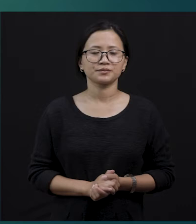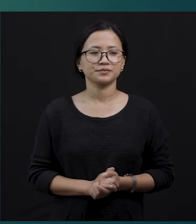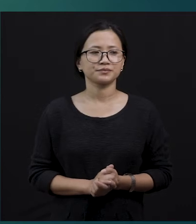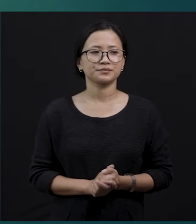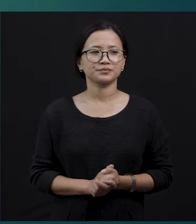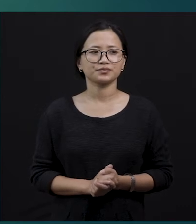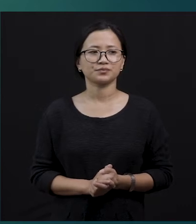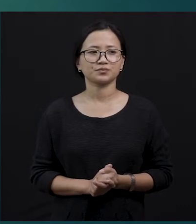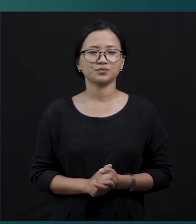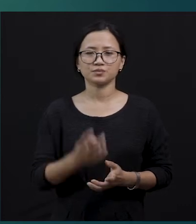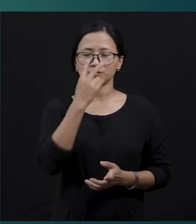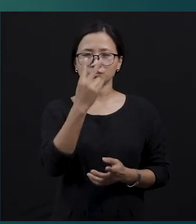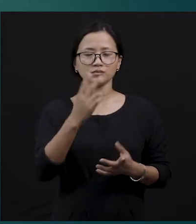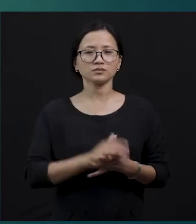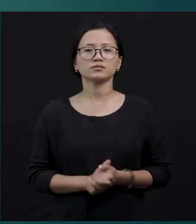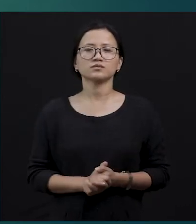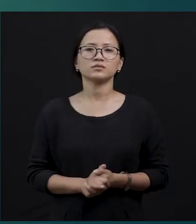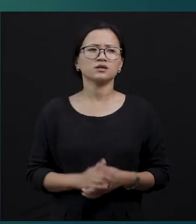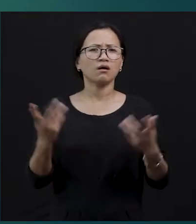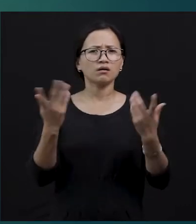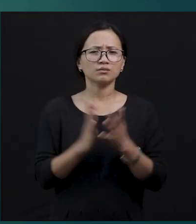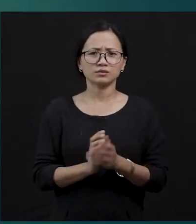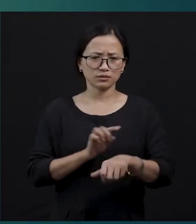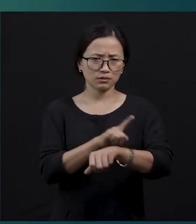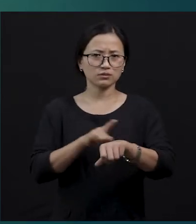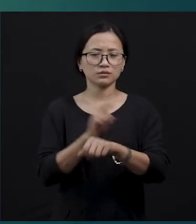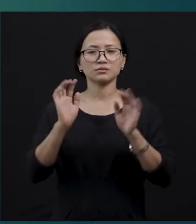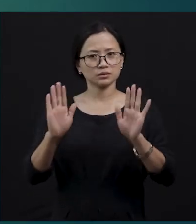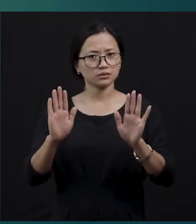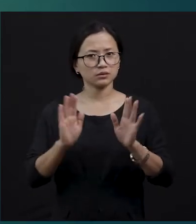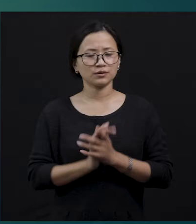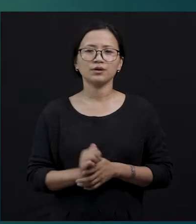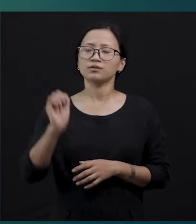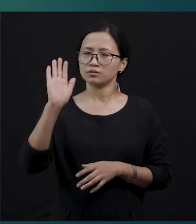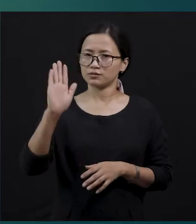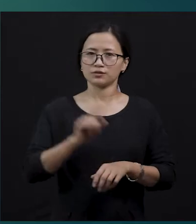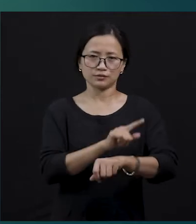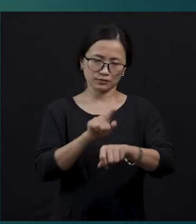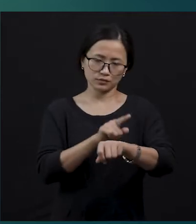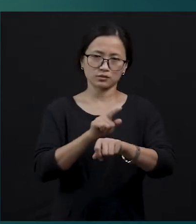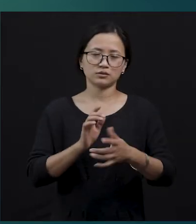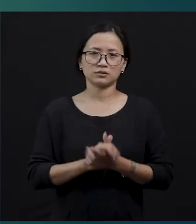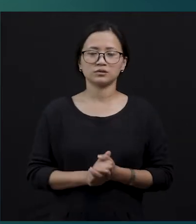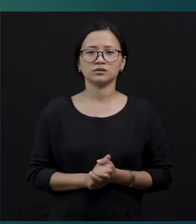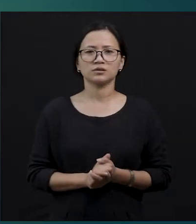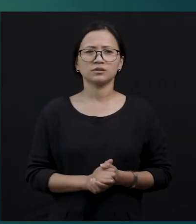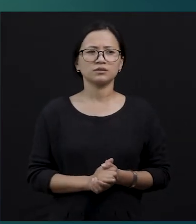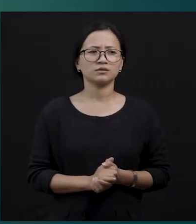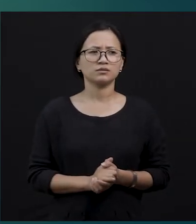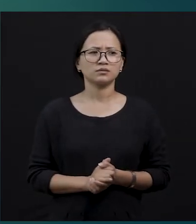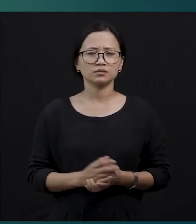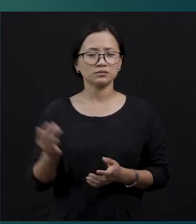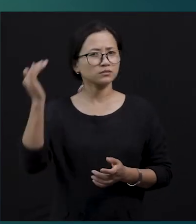Okay. Let's see. How many hours we have, children, here? We have 5 hours, right? So,